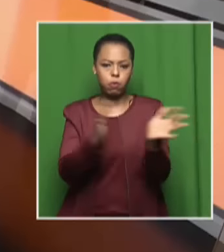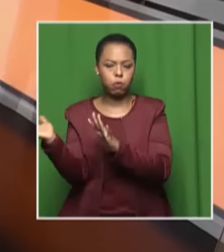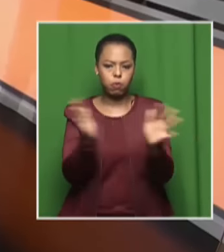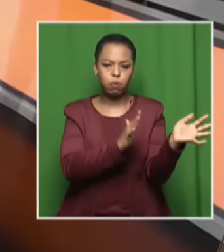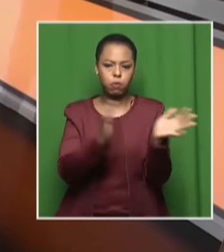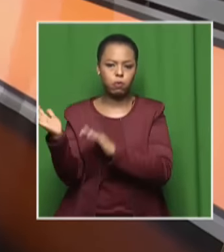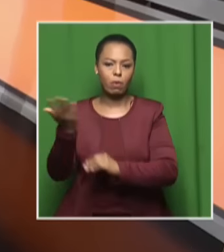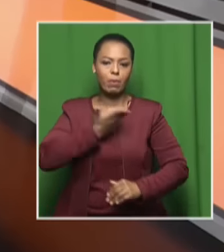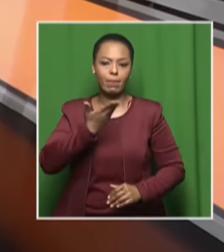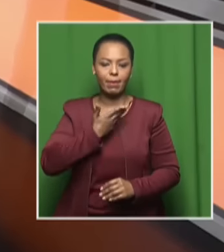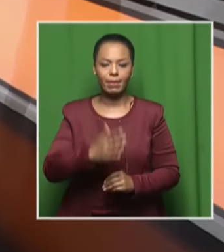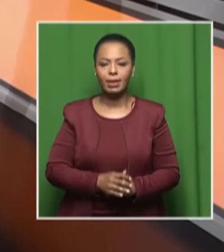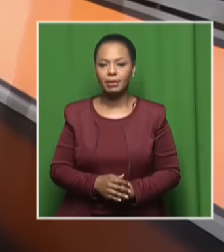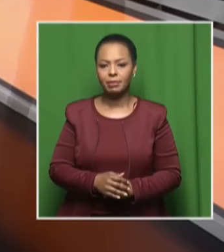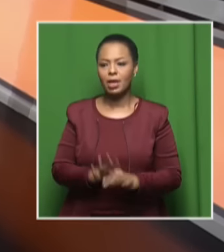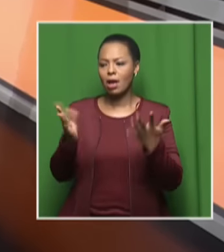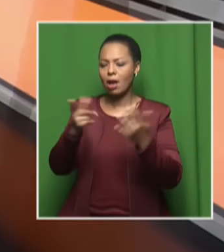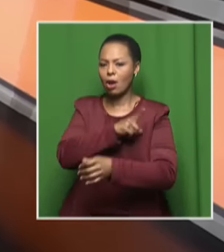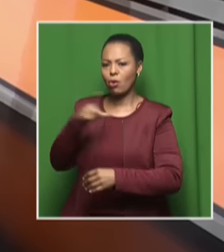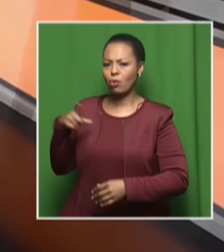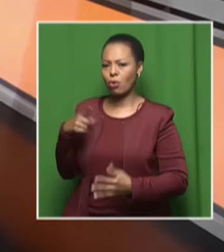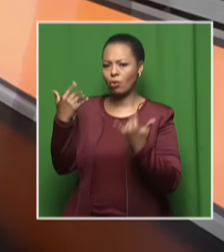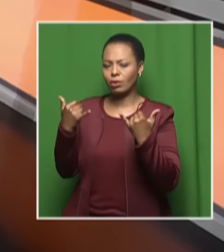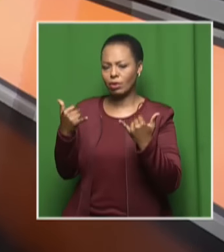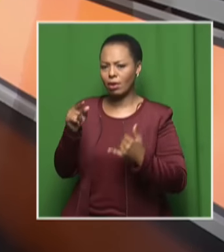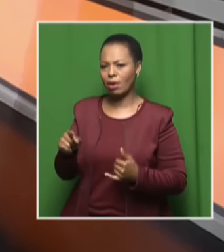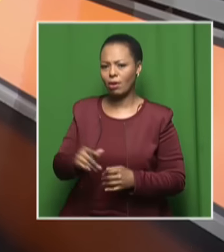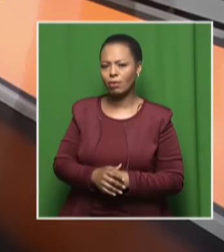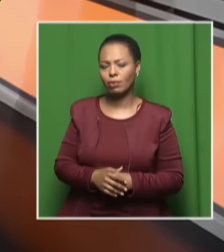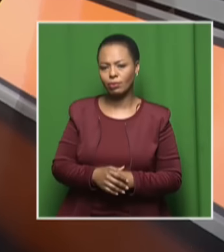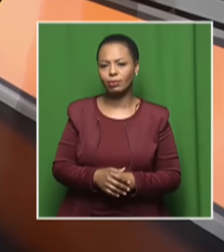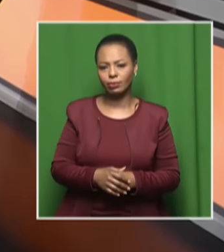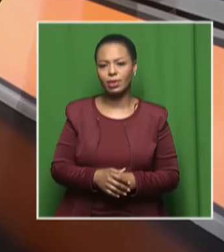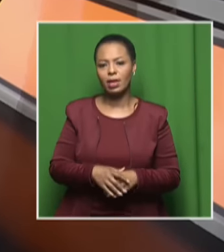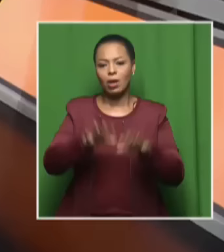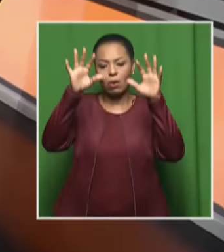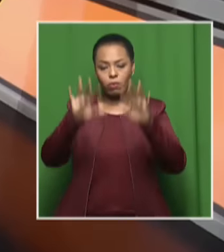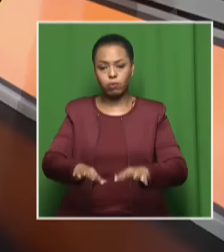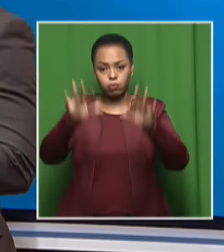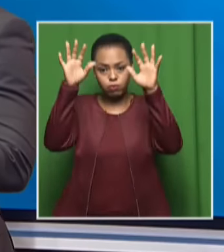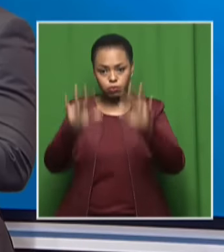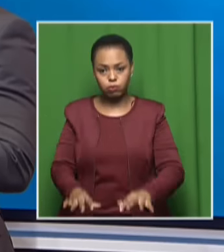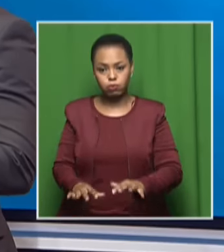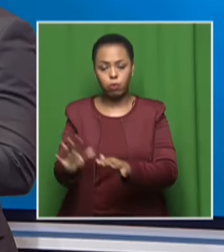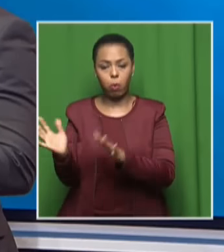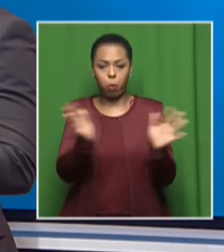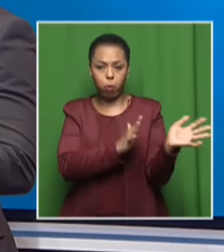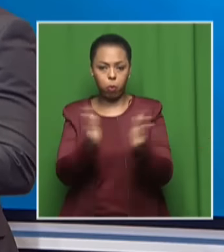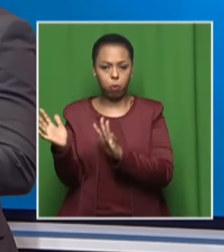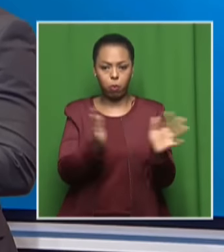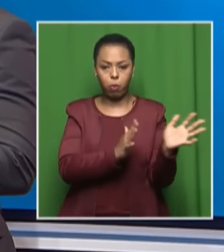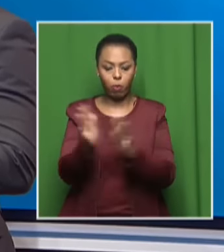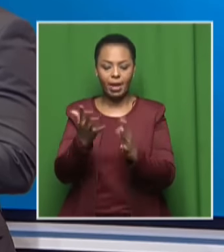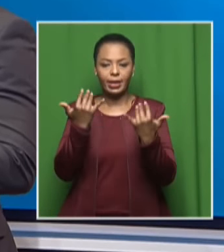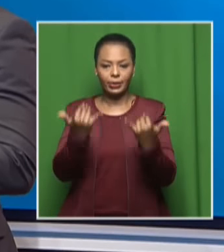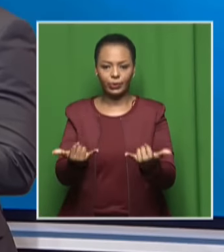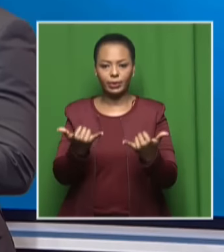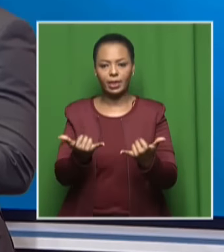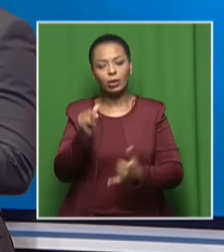long is that going to last, just as we wrap up? These conditions are expected to last for most of today, and then tomorrow it will also be in place,